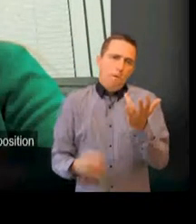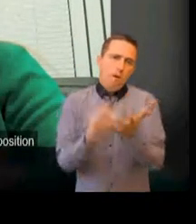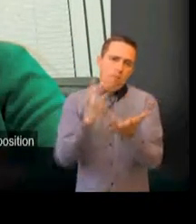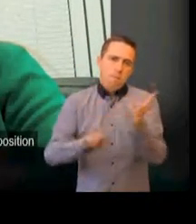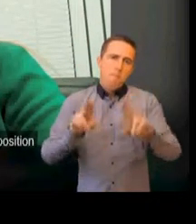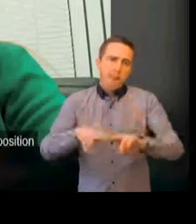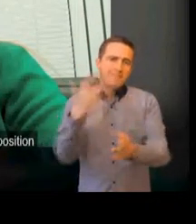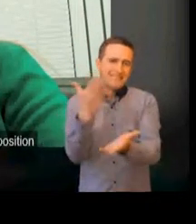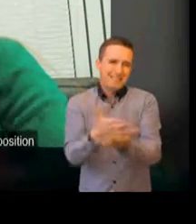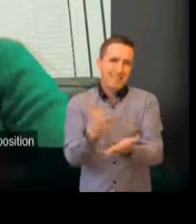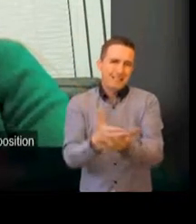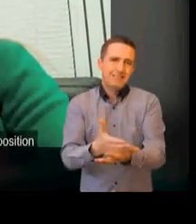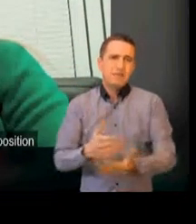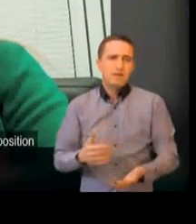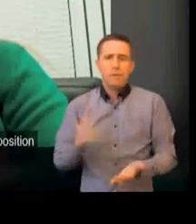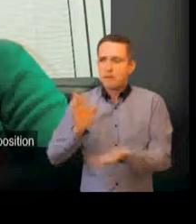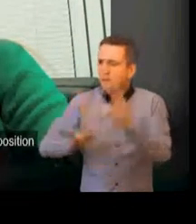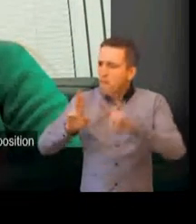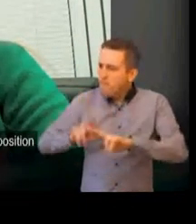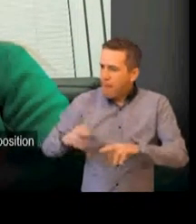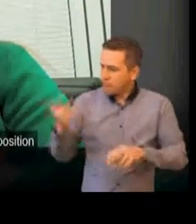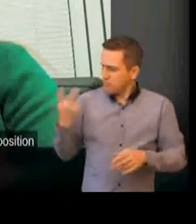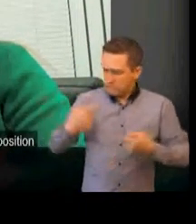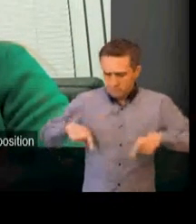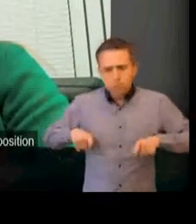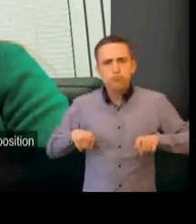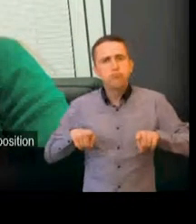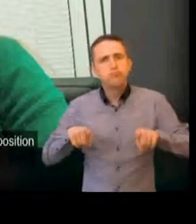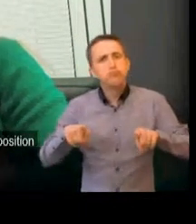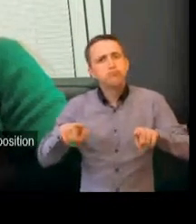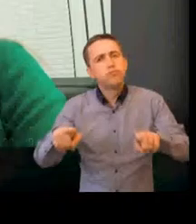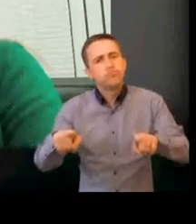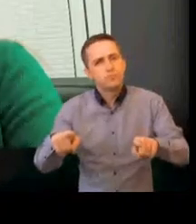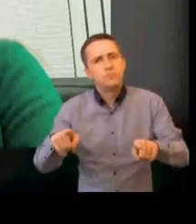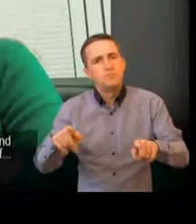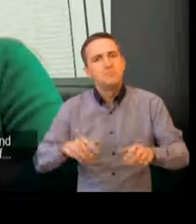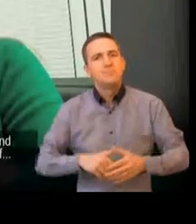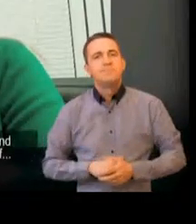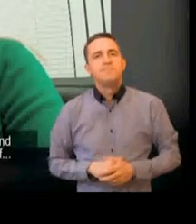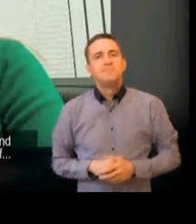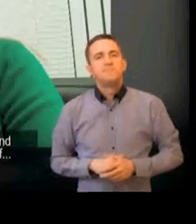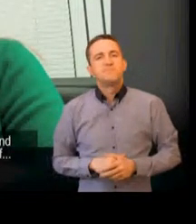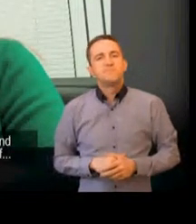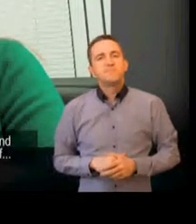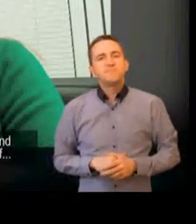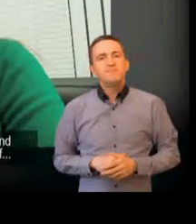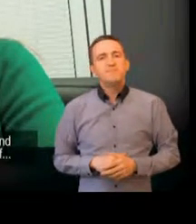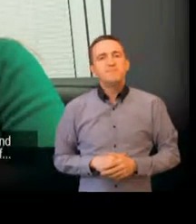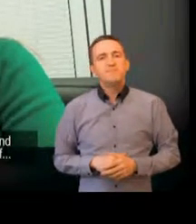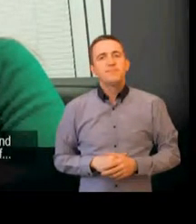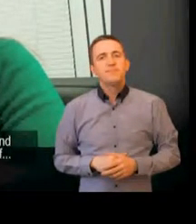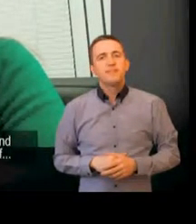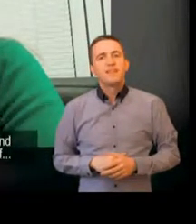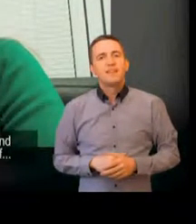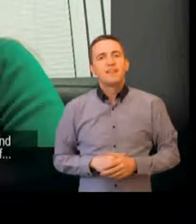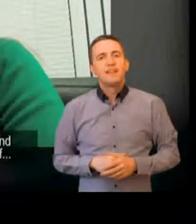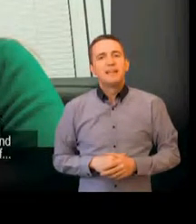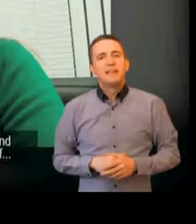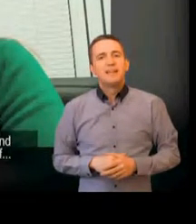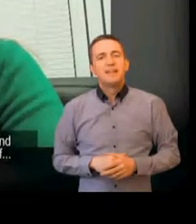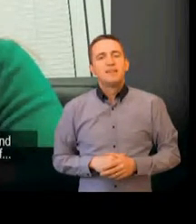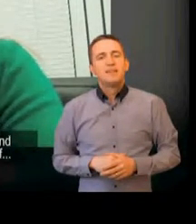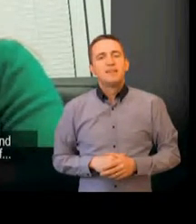parents that were a little bit further along the line, or even just parents that were in a very similar situation, you know, people always knew something that you perhaps